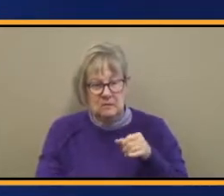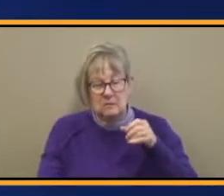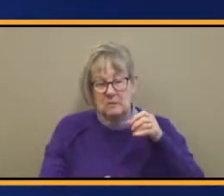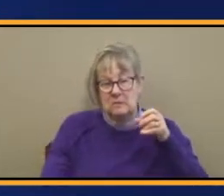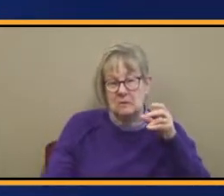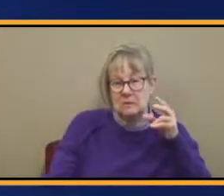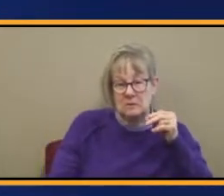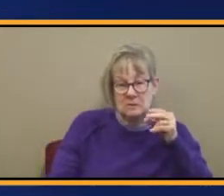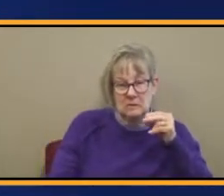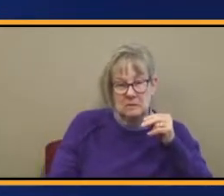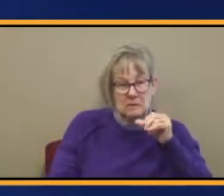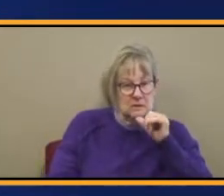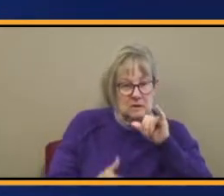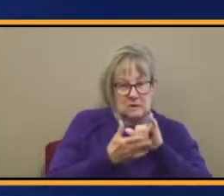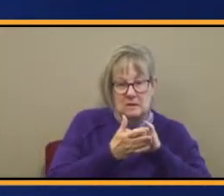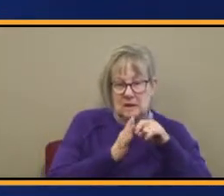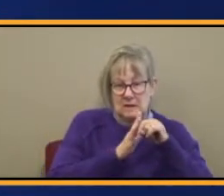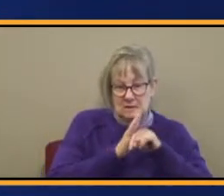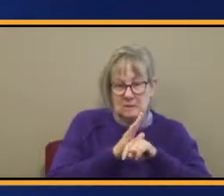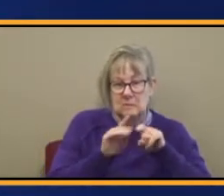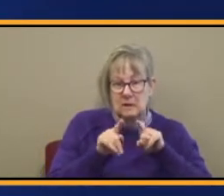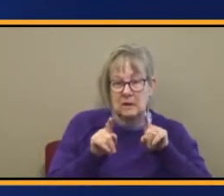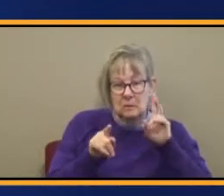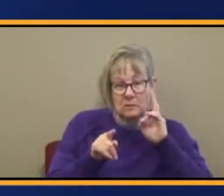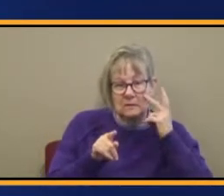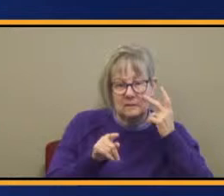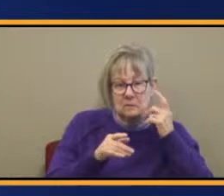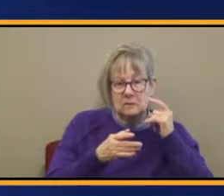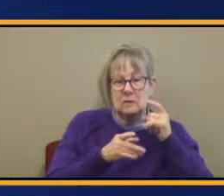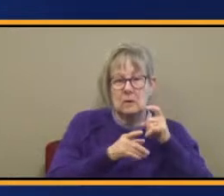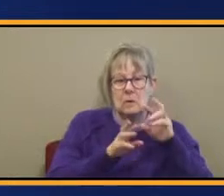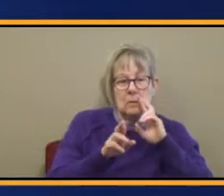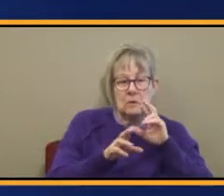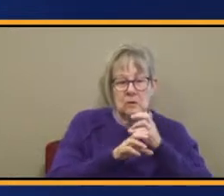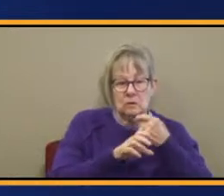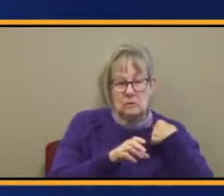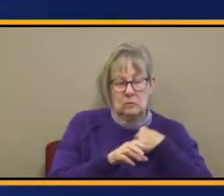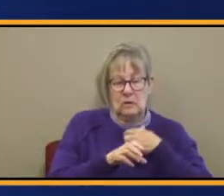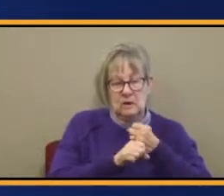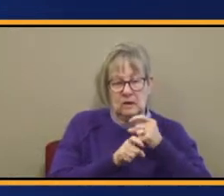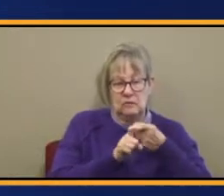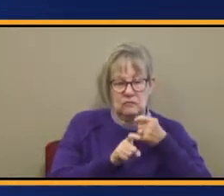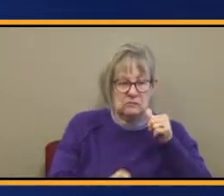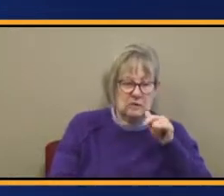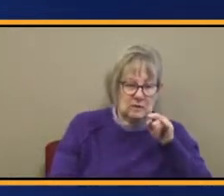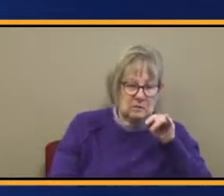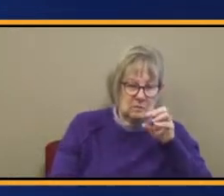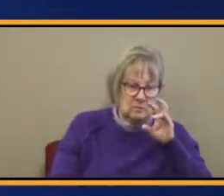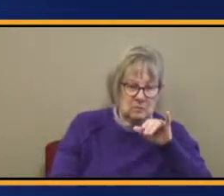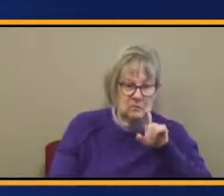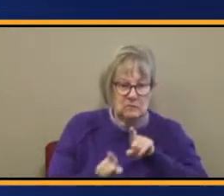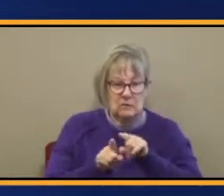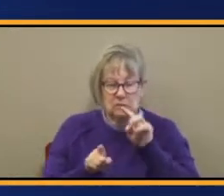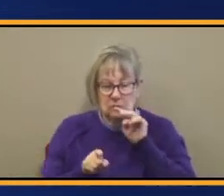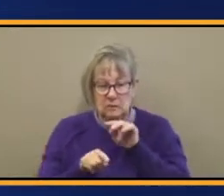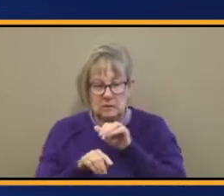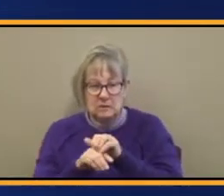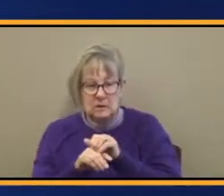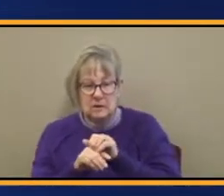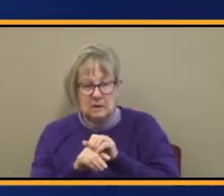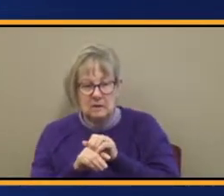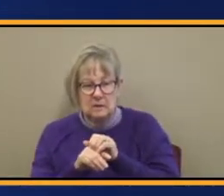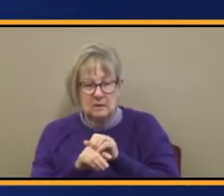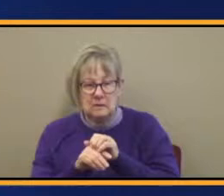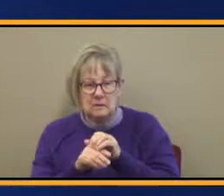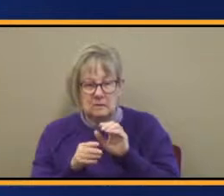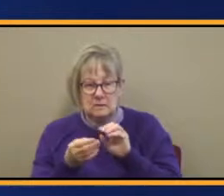No, not to that detail, but obviously with the reports we get from CAT, I mean, we're obviously looking at number of homesteads, which we've seen right. go down a little bit. We